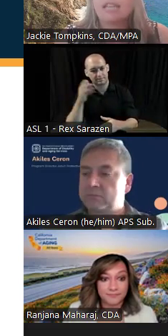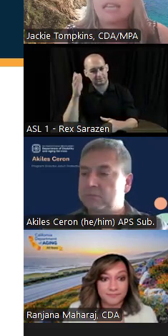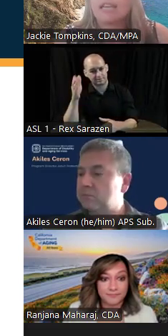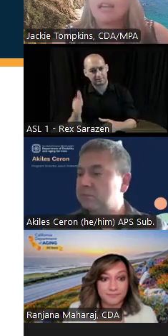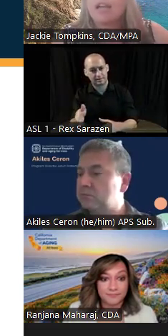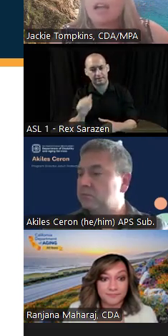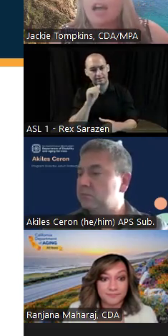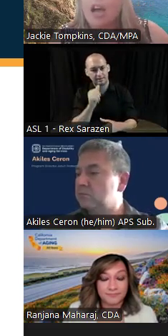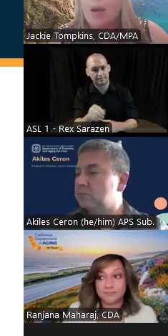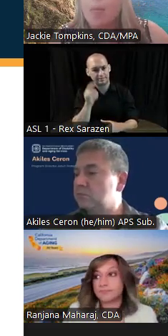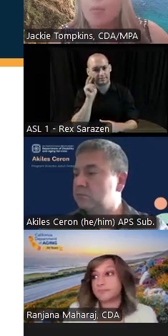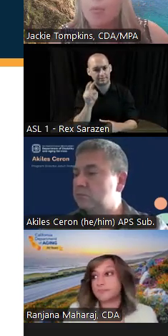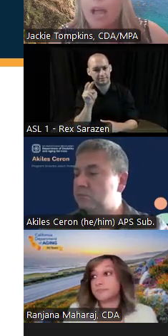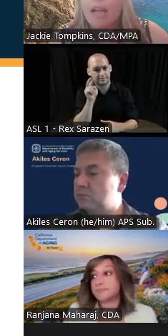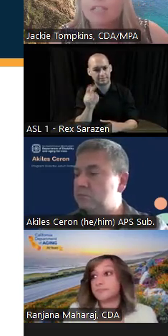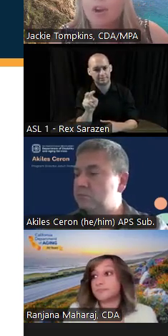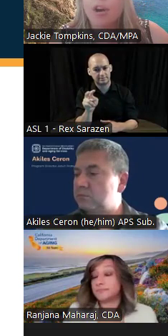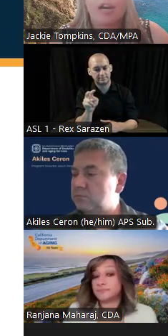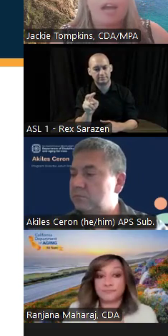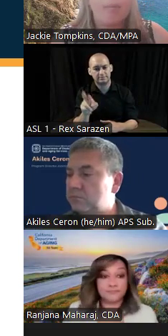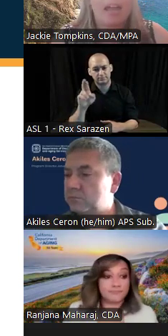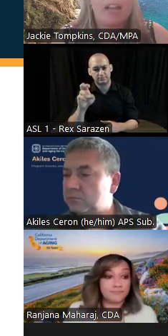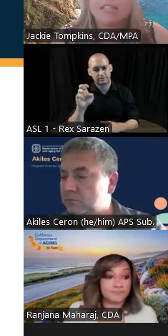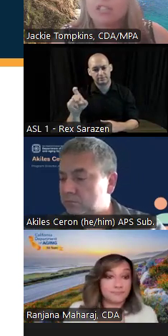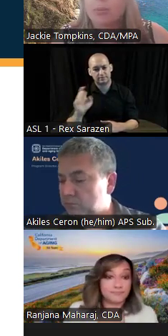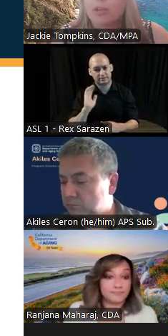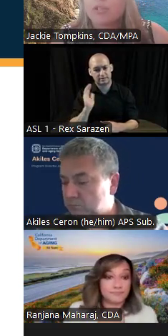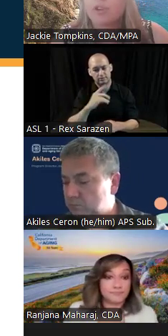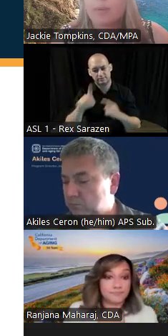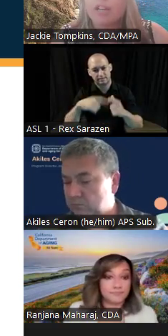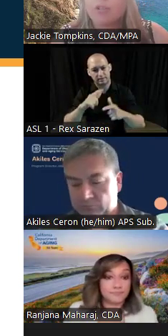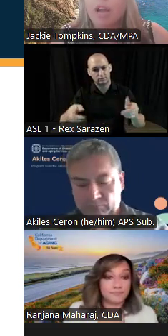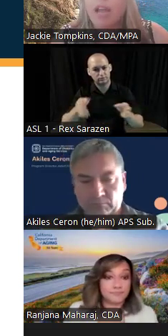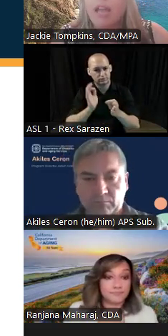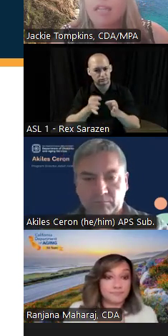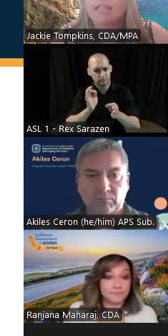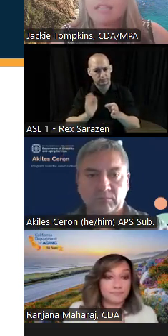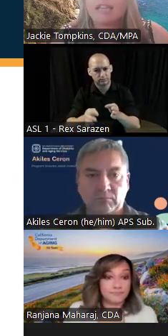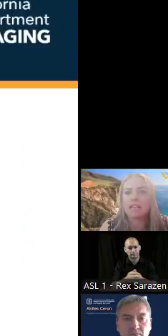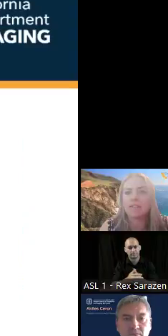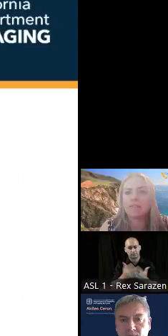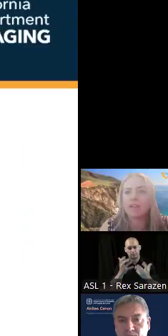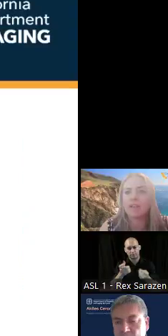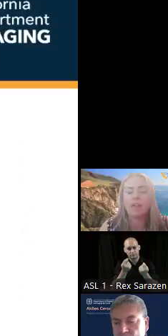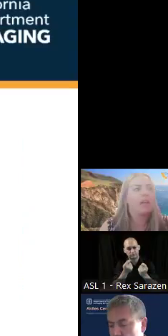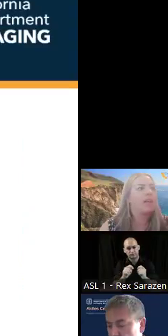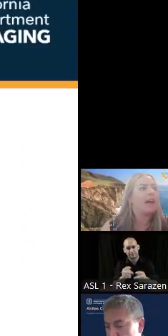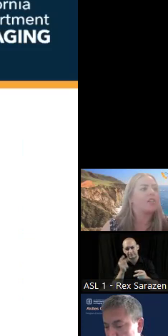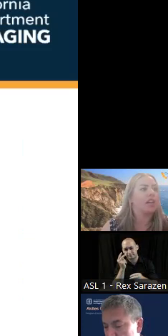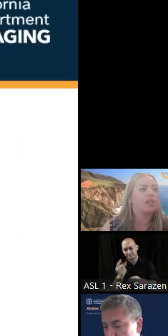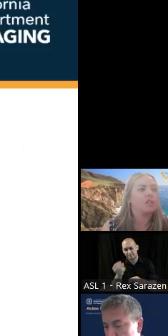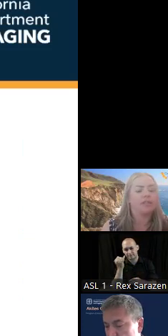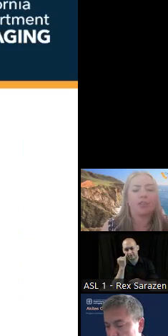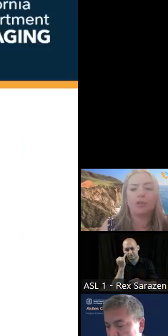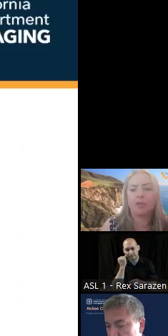not seeing Rex, our ALS interpreter. So I'm going to try and see if